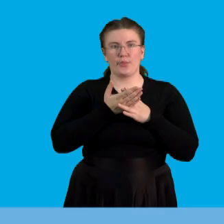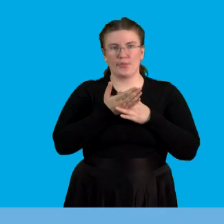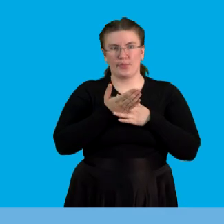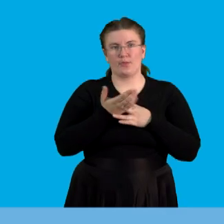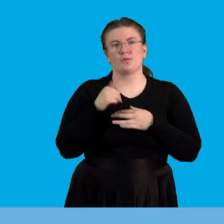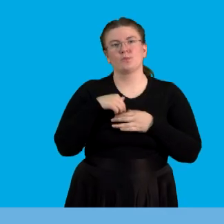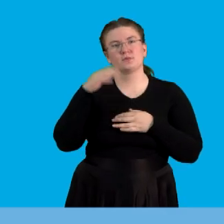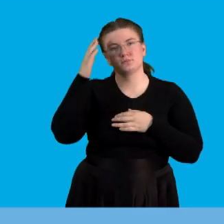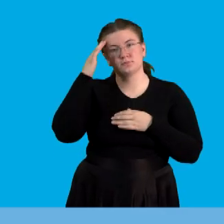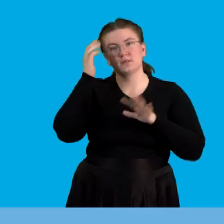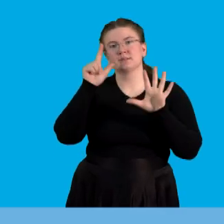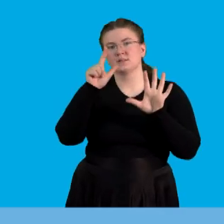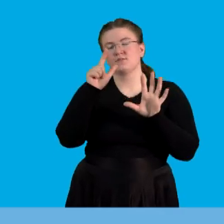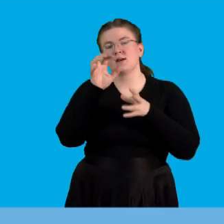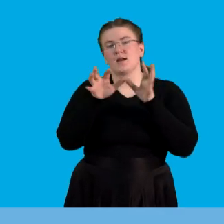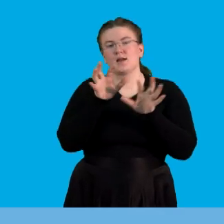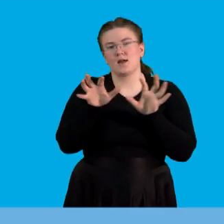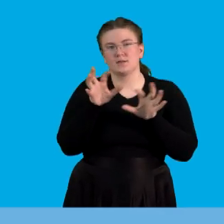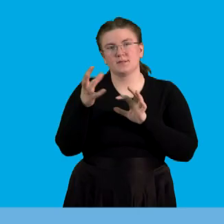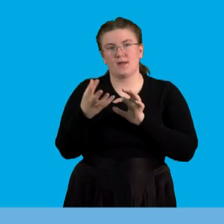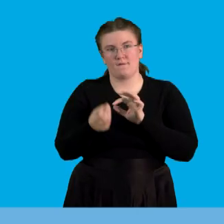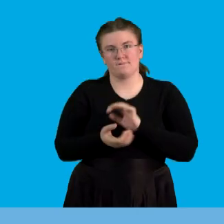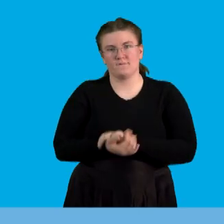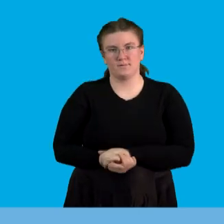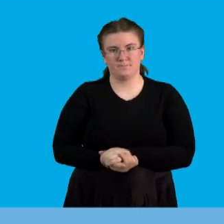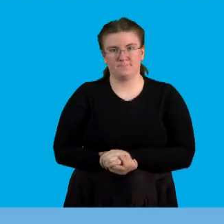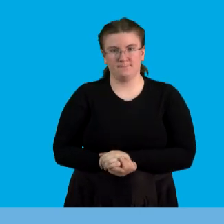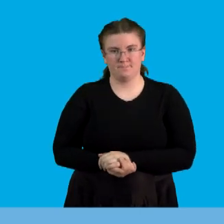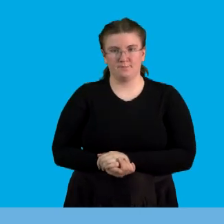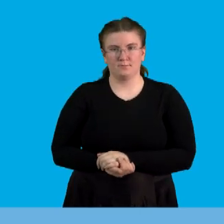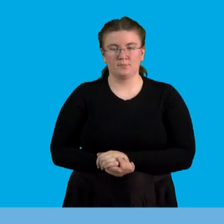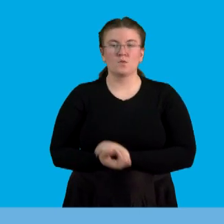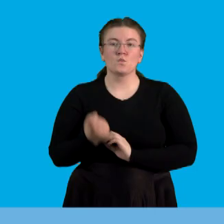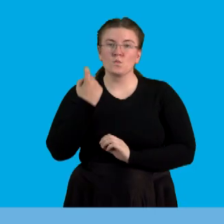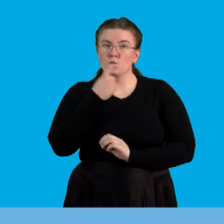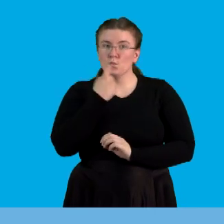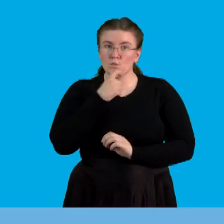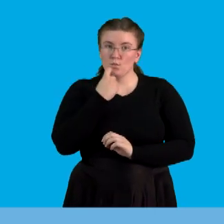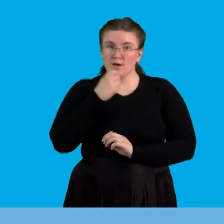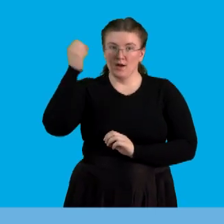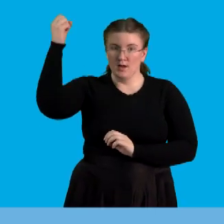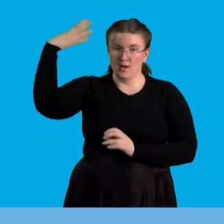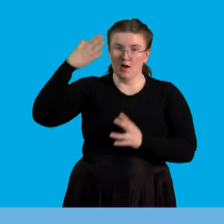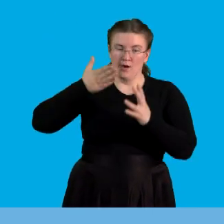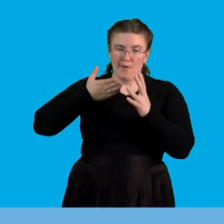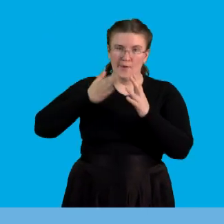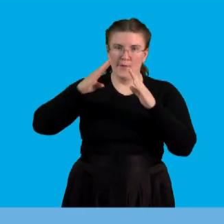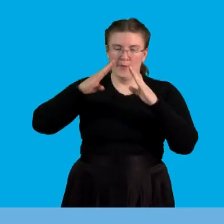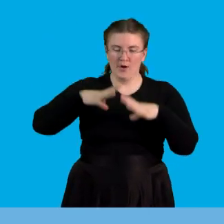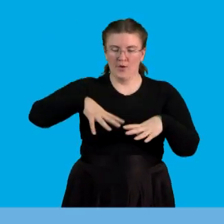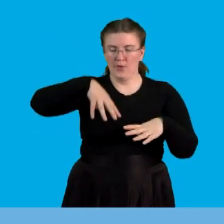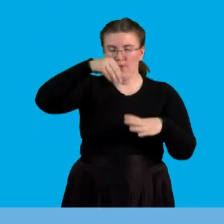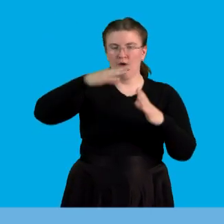consists of the 7 different colors, the visible spectrum. So when that white light enters the prism, it is going to